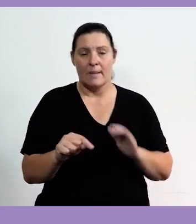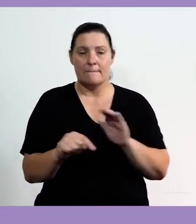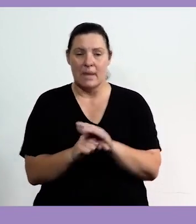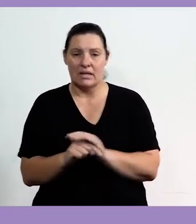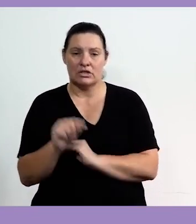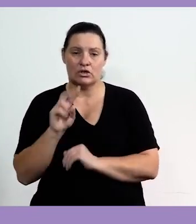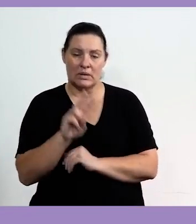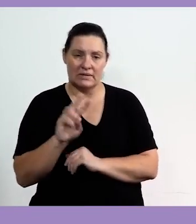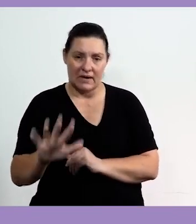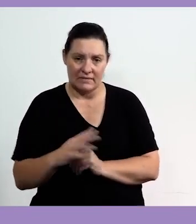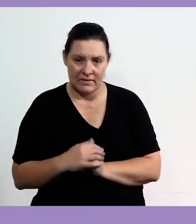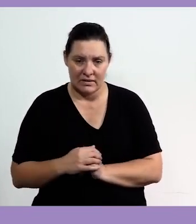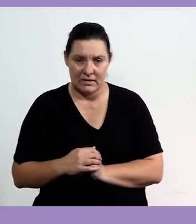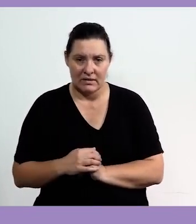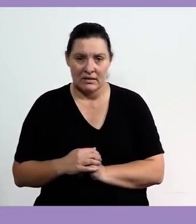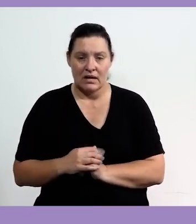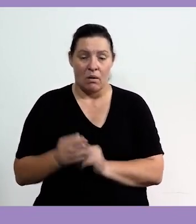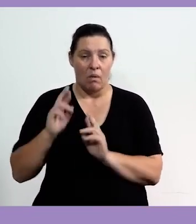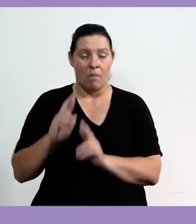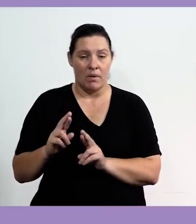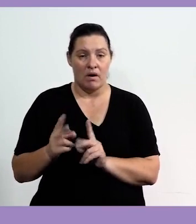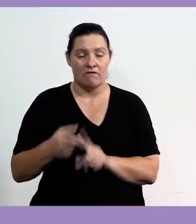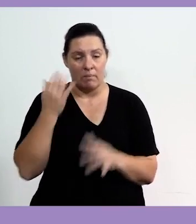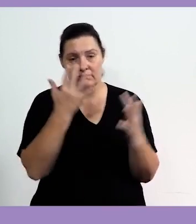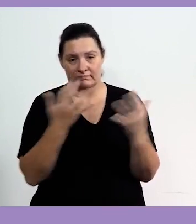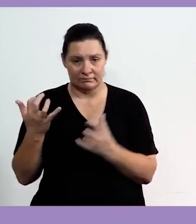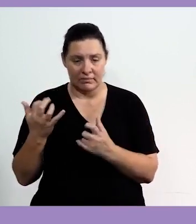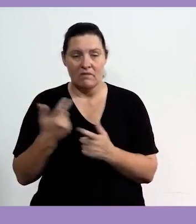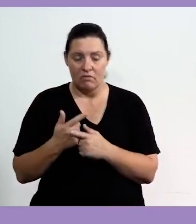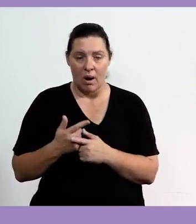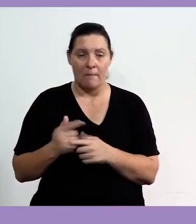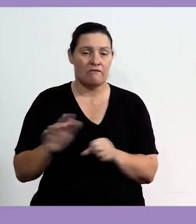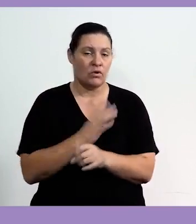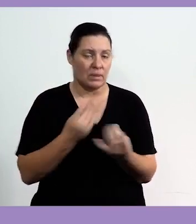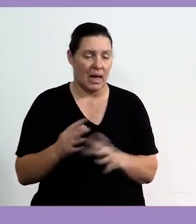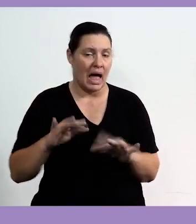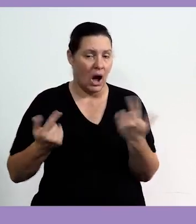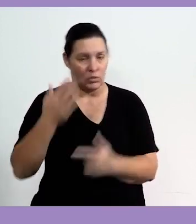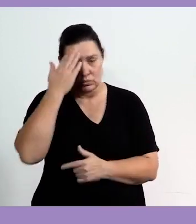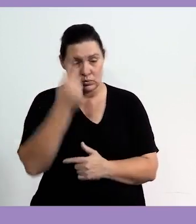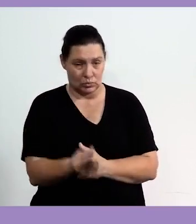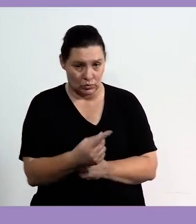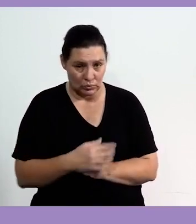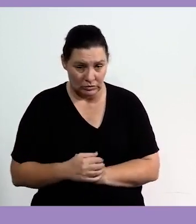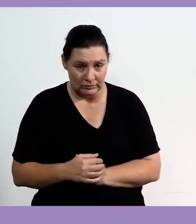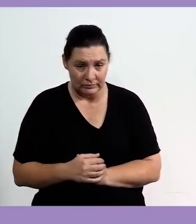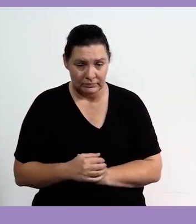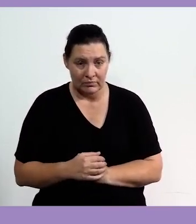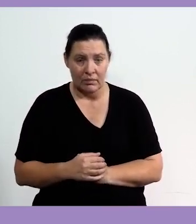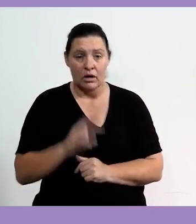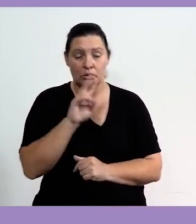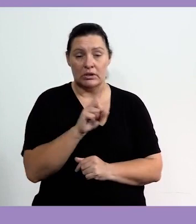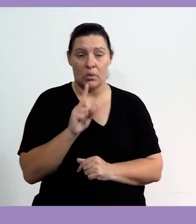21 minus 25. And I hope from calculations of integers, you can remember how we do